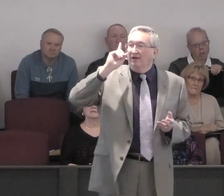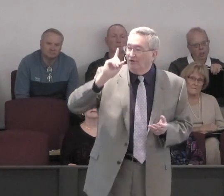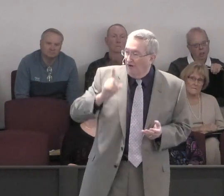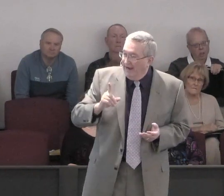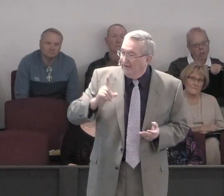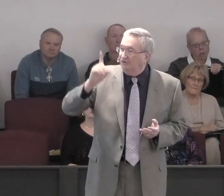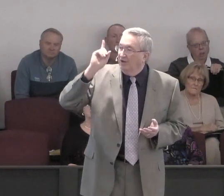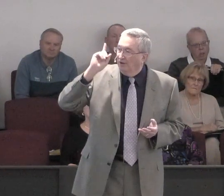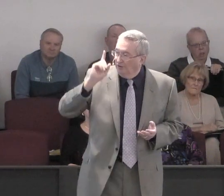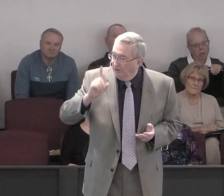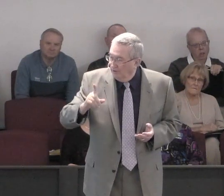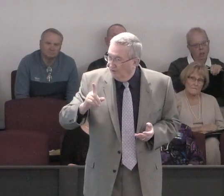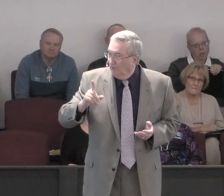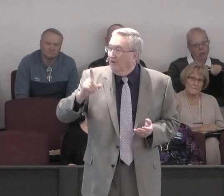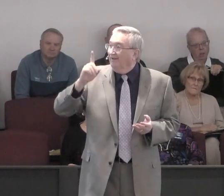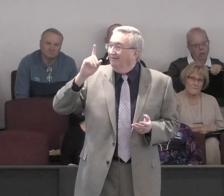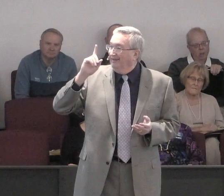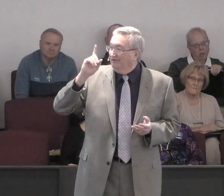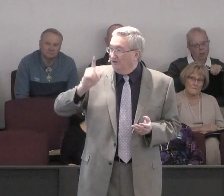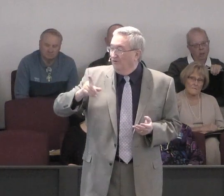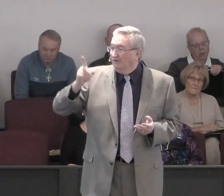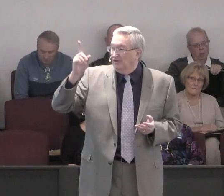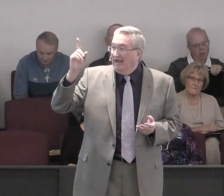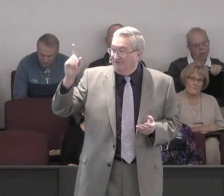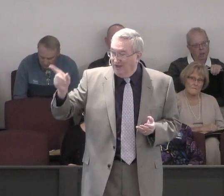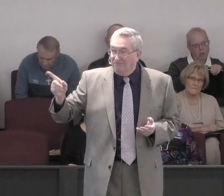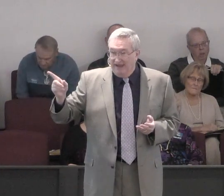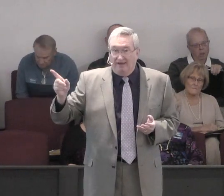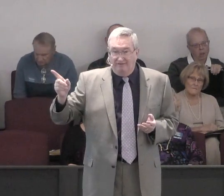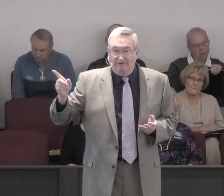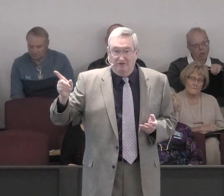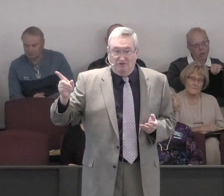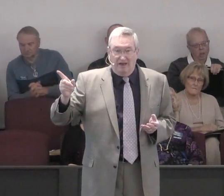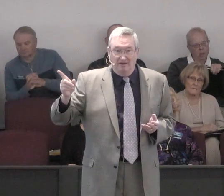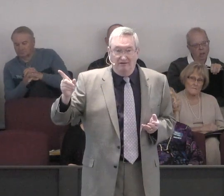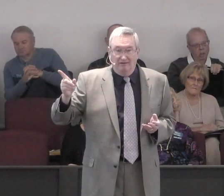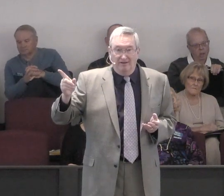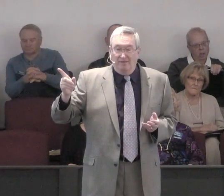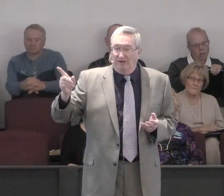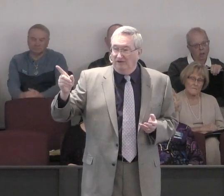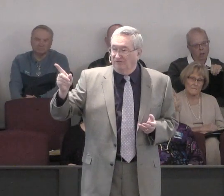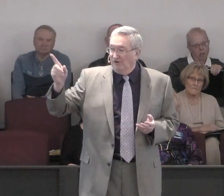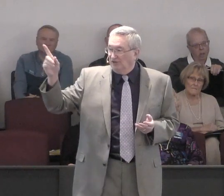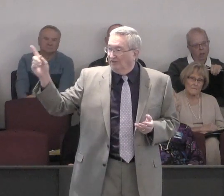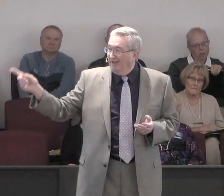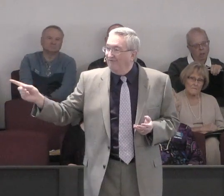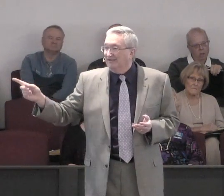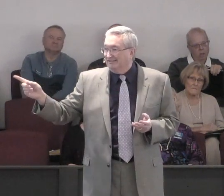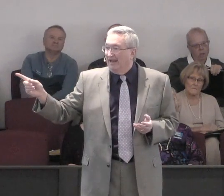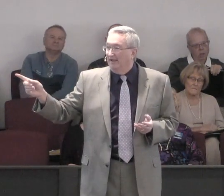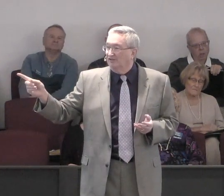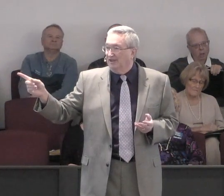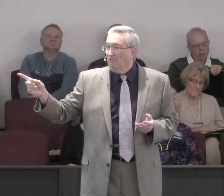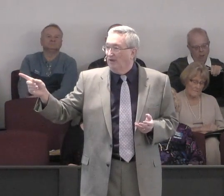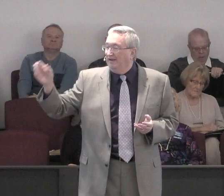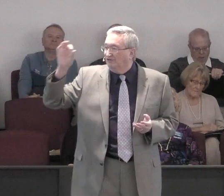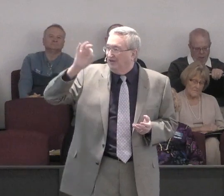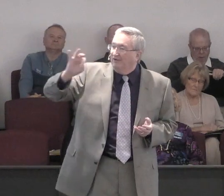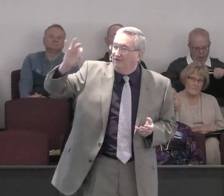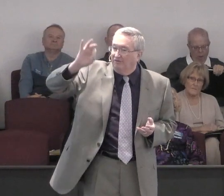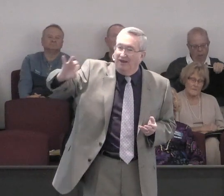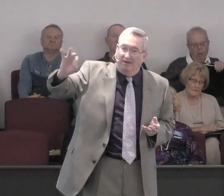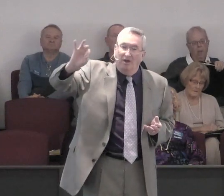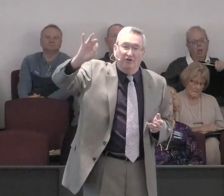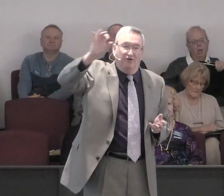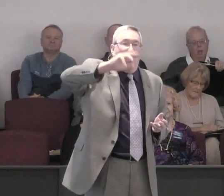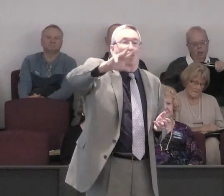coming. Christ knew that Judas had done that, okay? Because verse 11 says that when he said